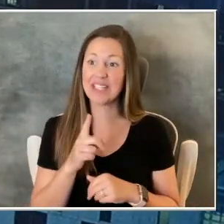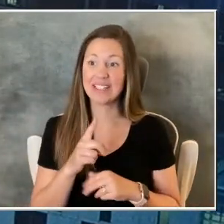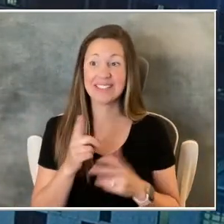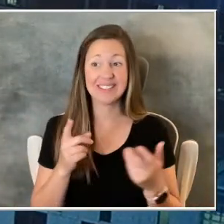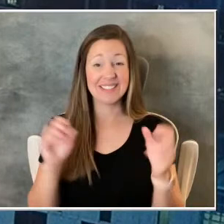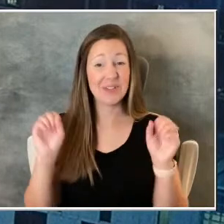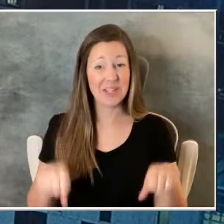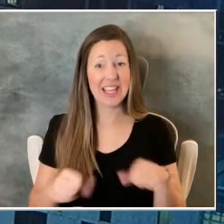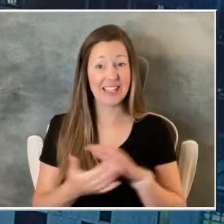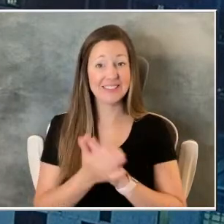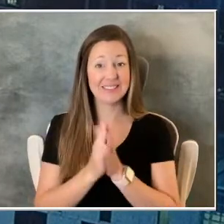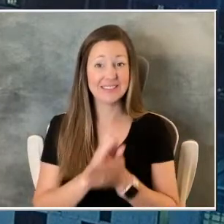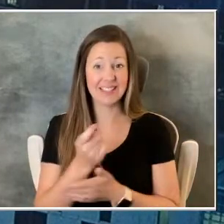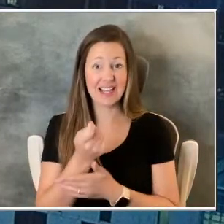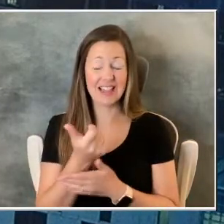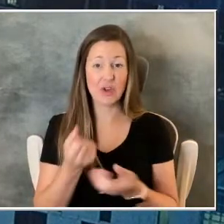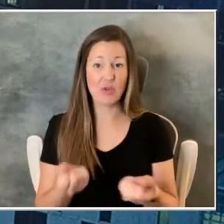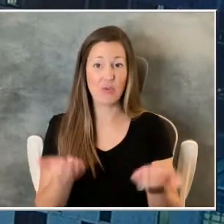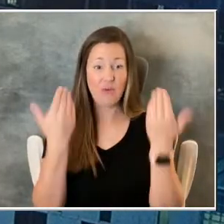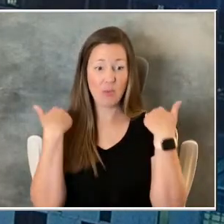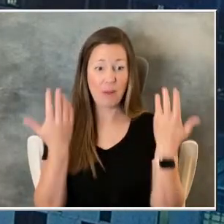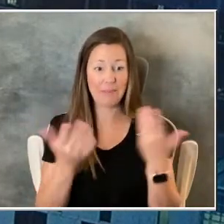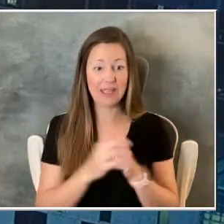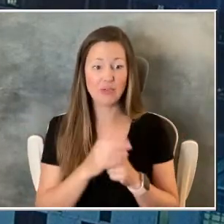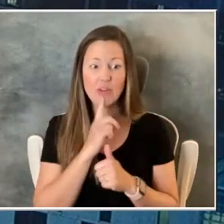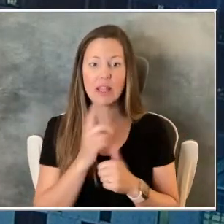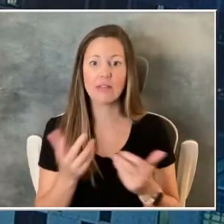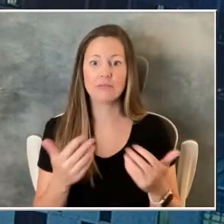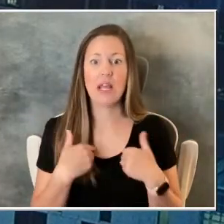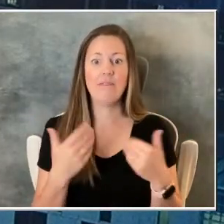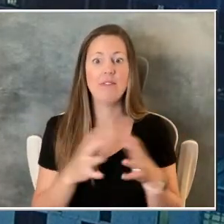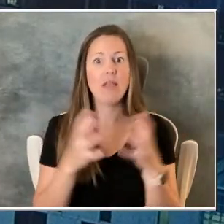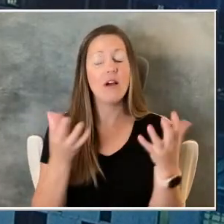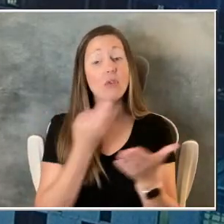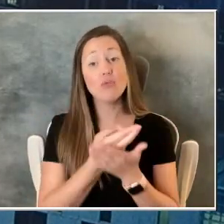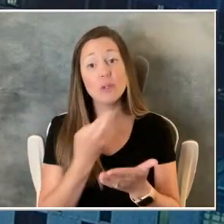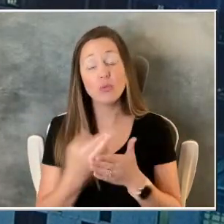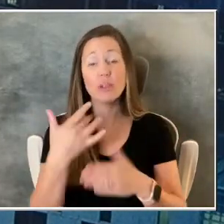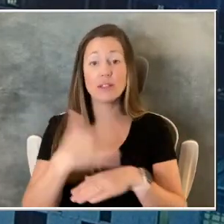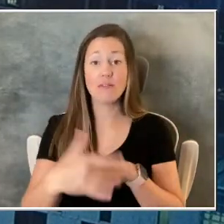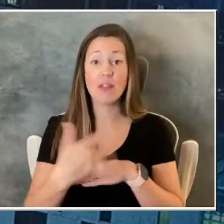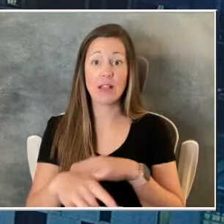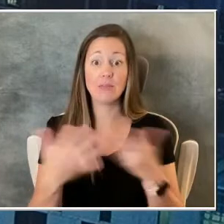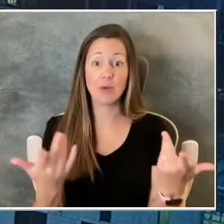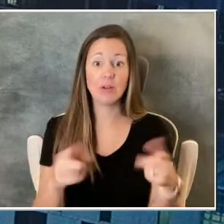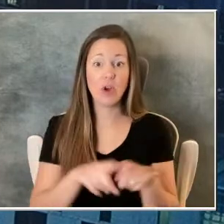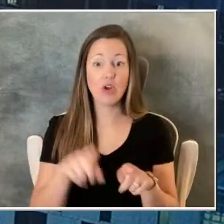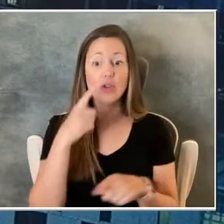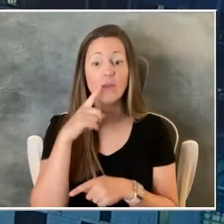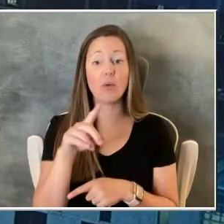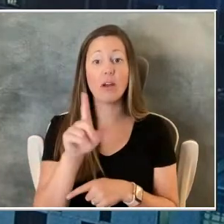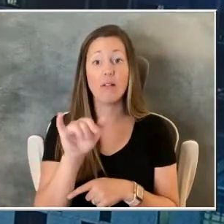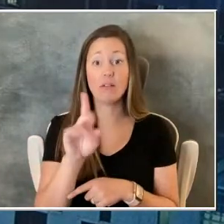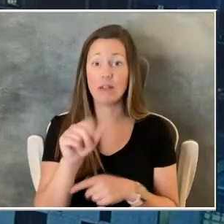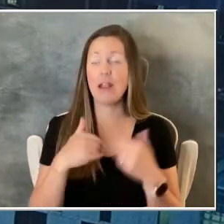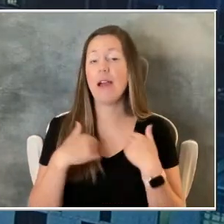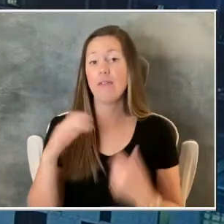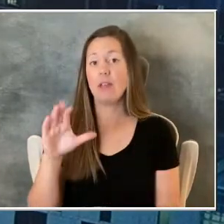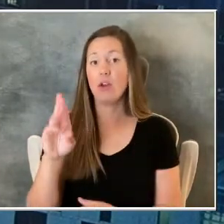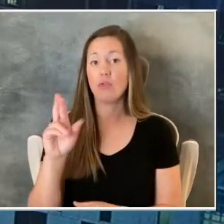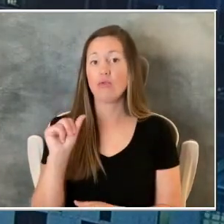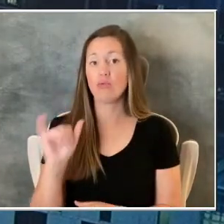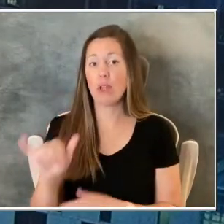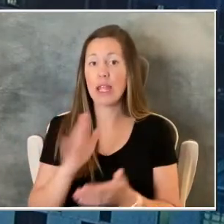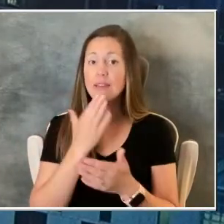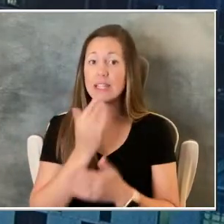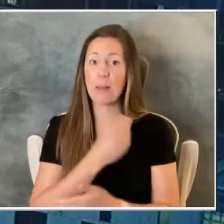but you know, there's a lot of resources, and we got Linda into a lot of resources through the Cray Diabetes Center. It really is first and